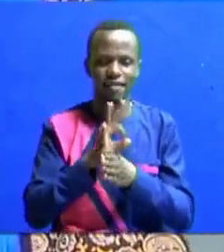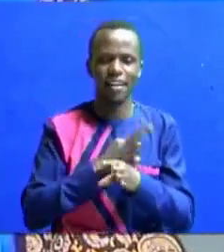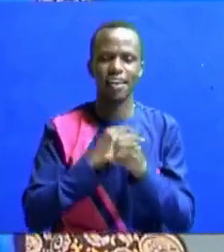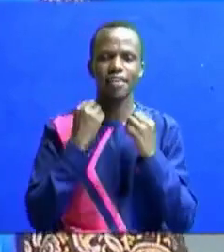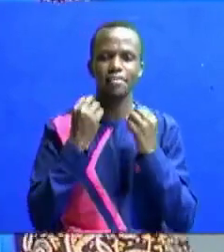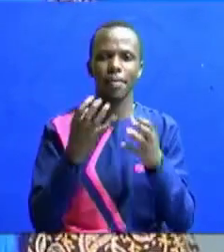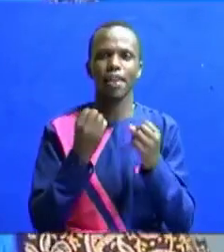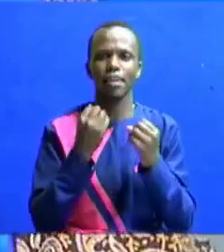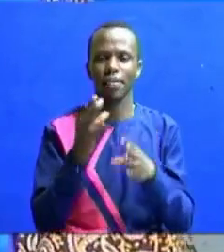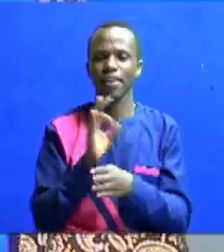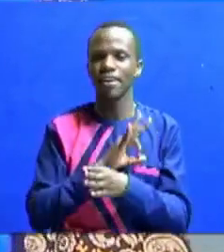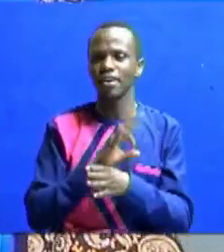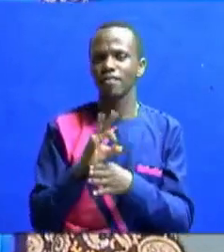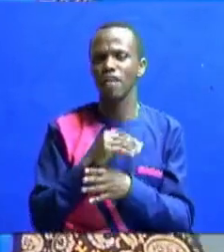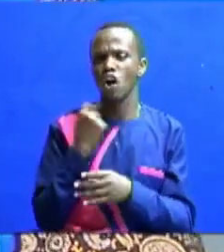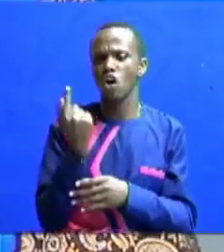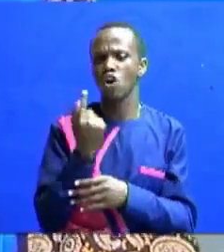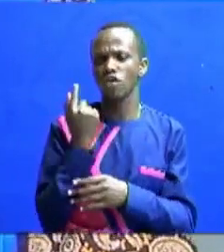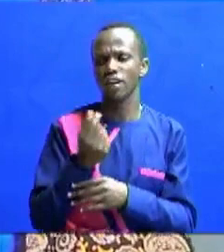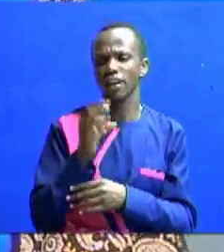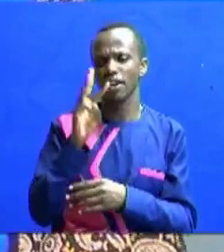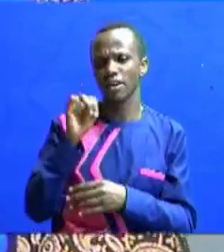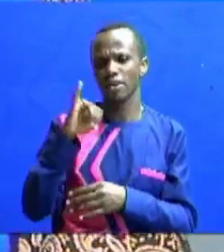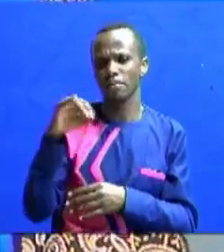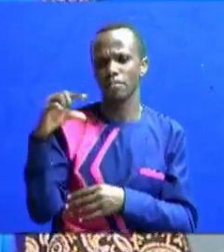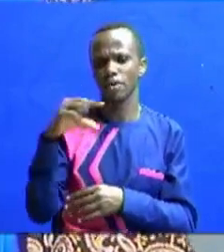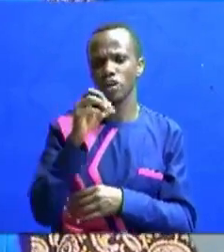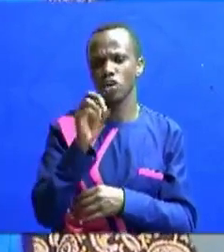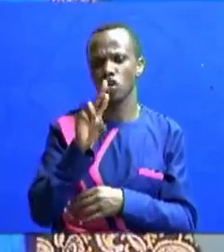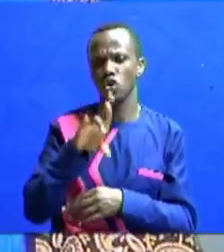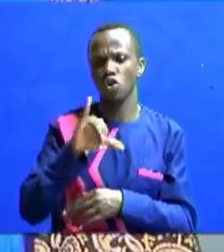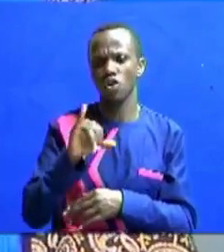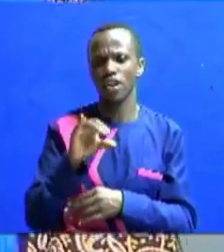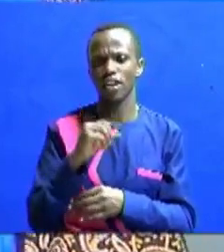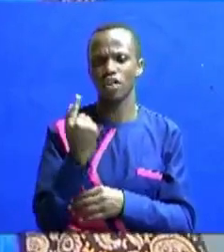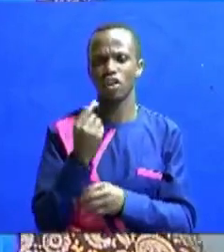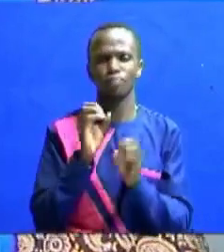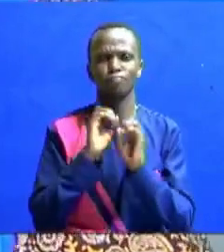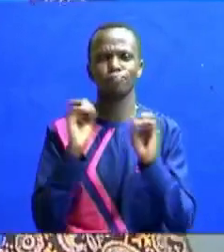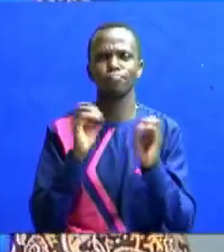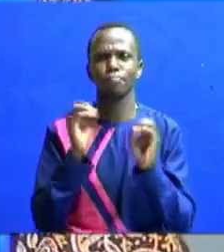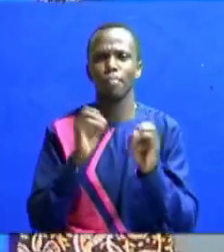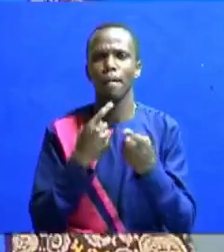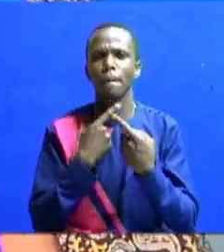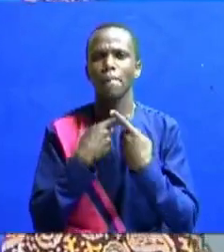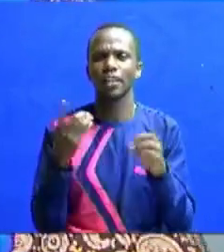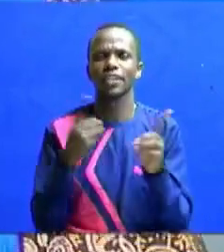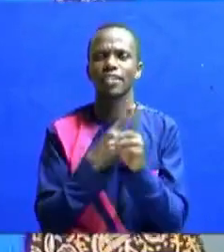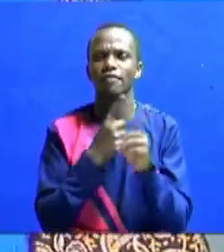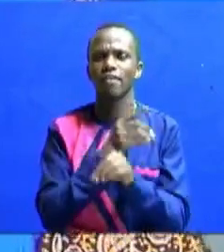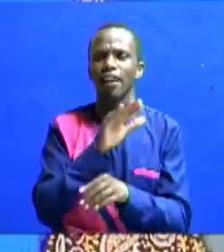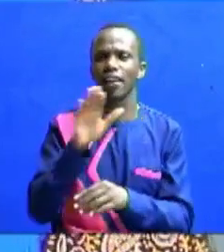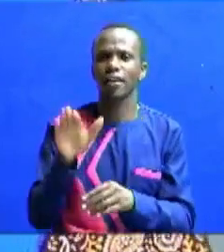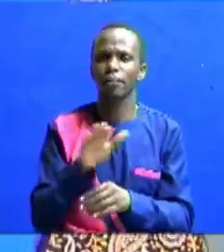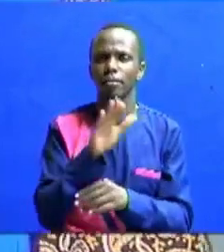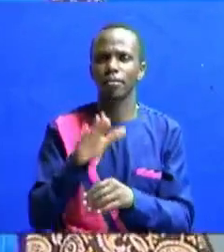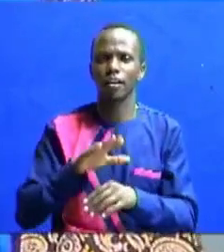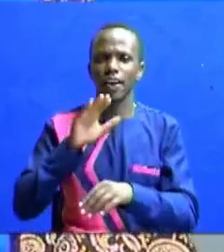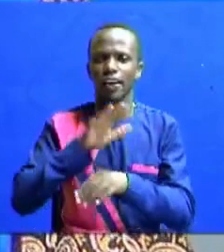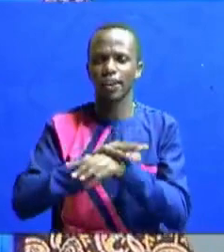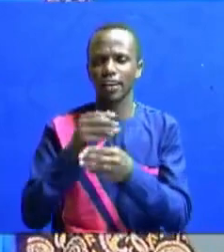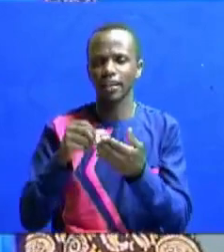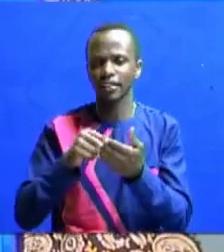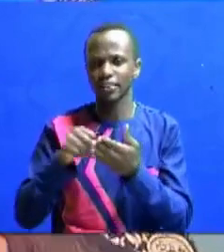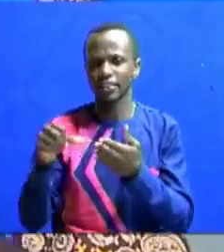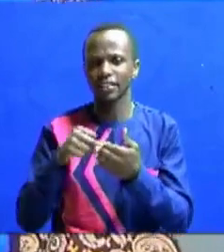not only in Migori, but in different places, even different counties, really to touch the souls and even the bodies of patients that